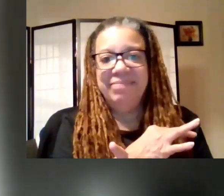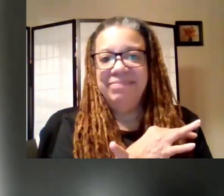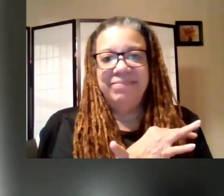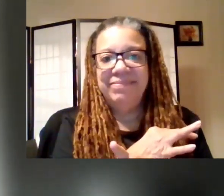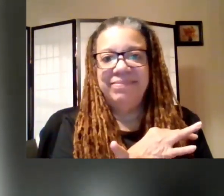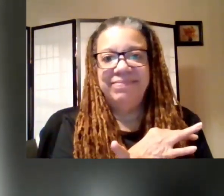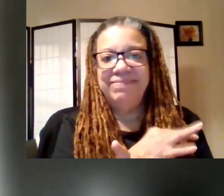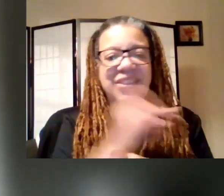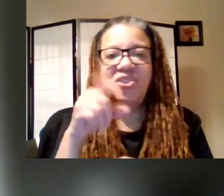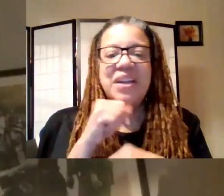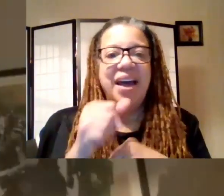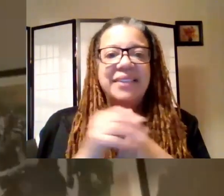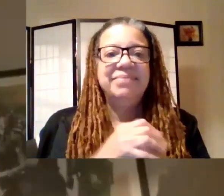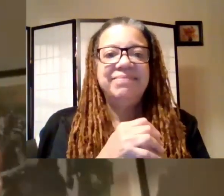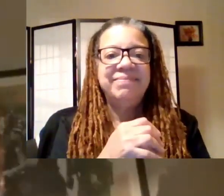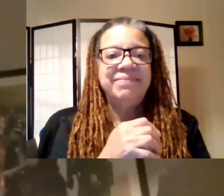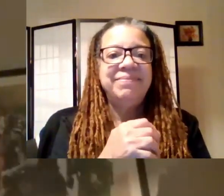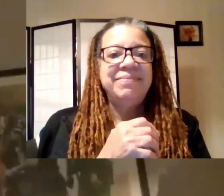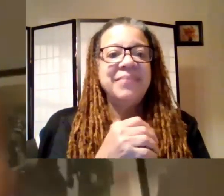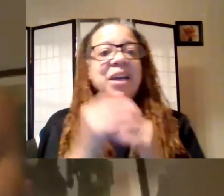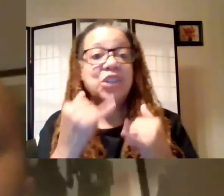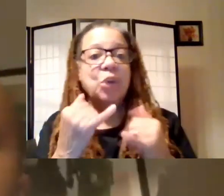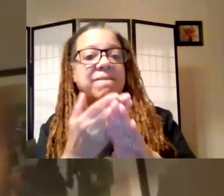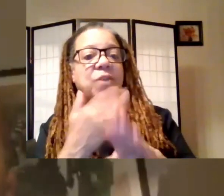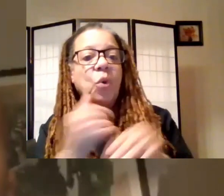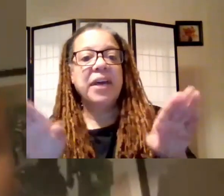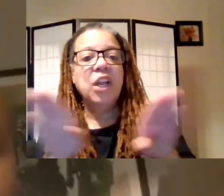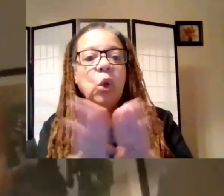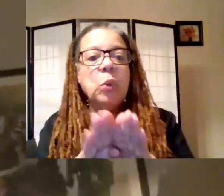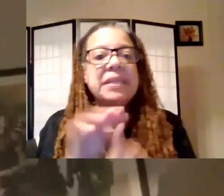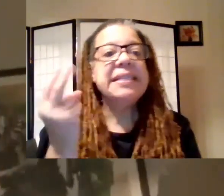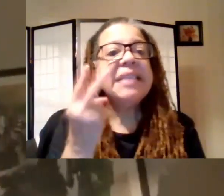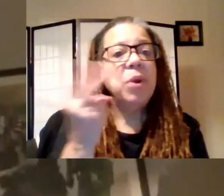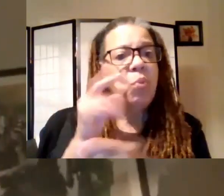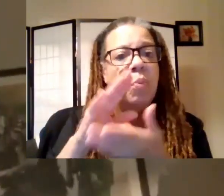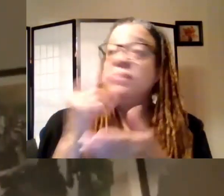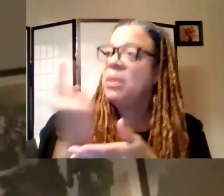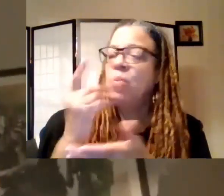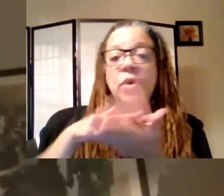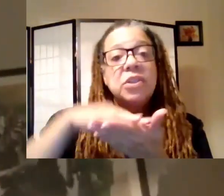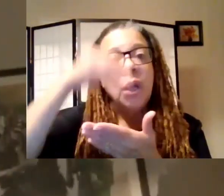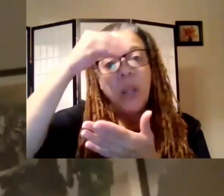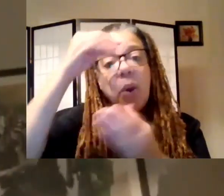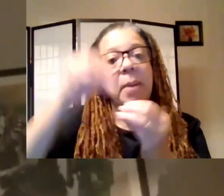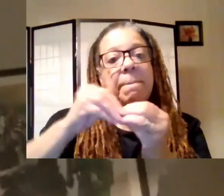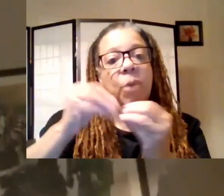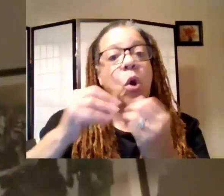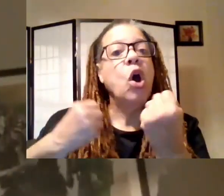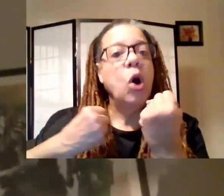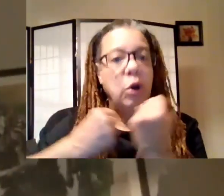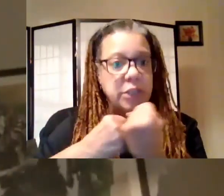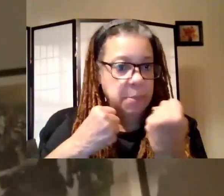extreme shortage. So in closing, if someone wants to learn more or to support